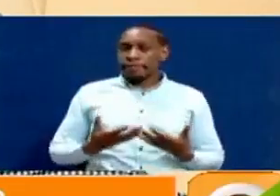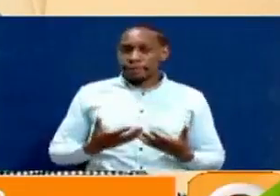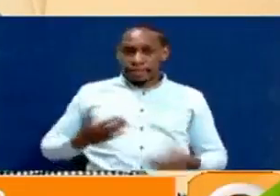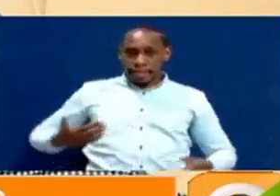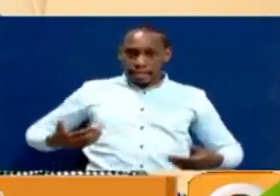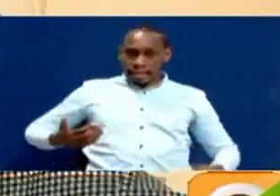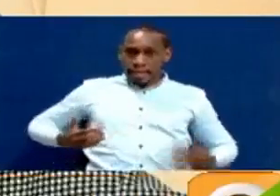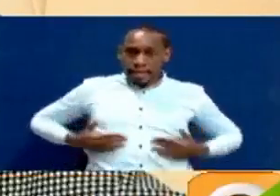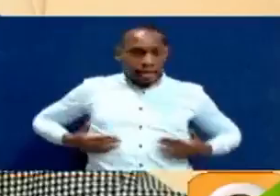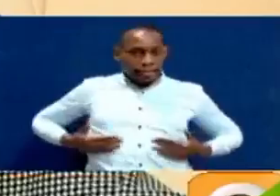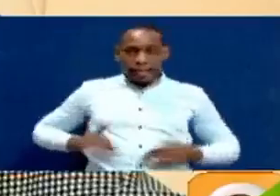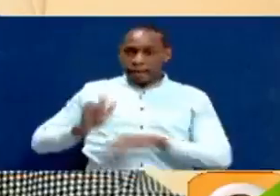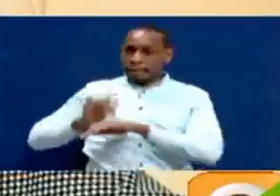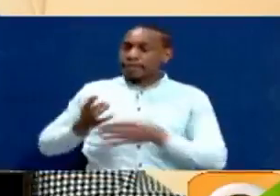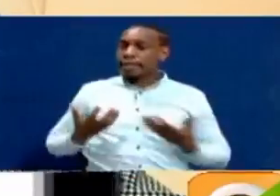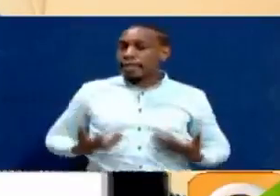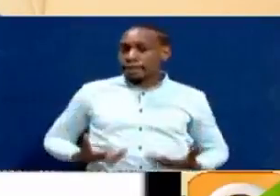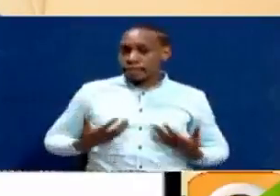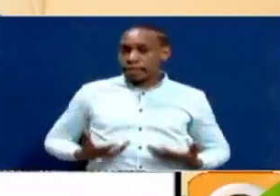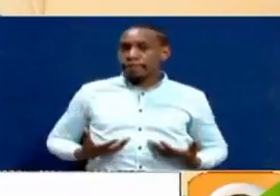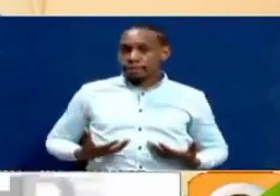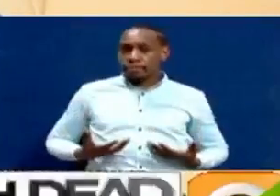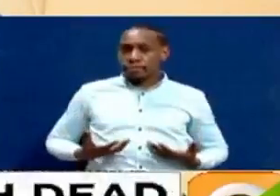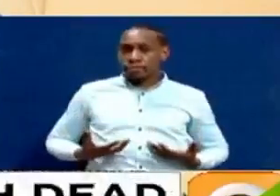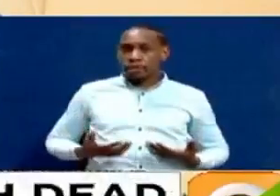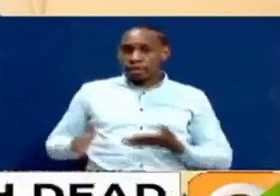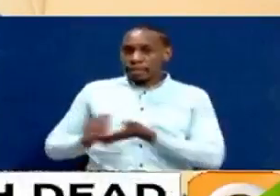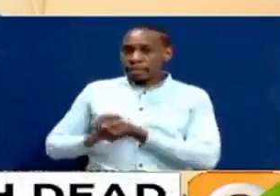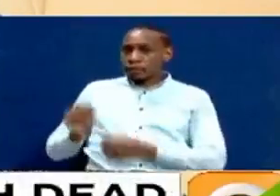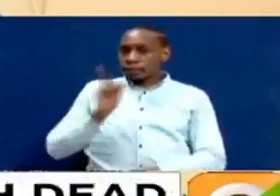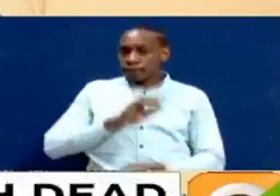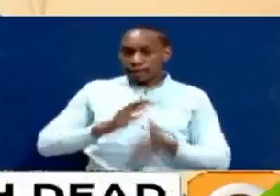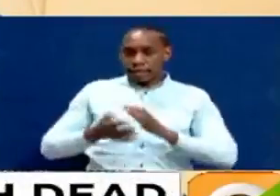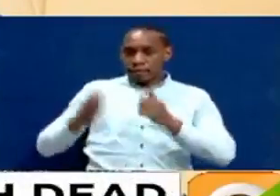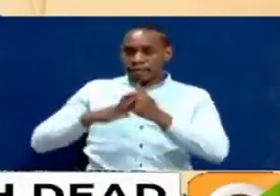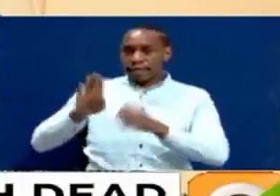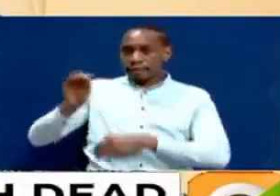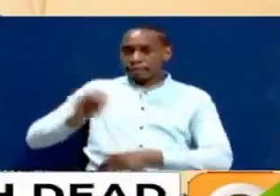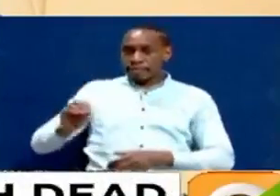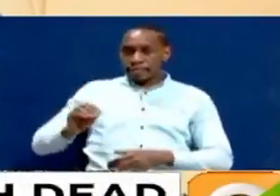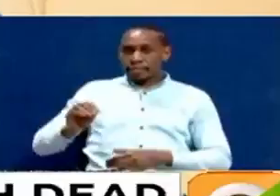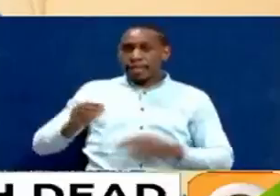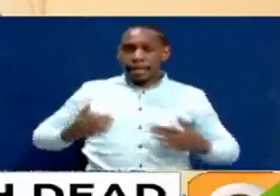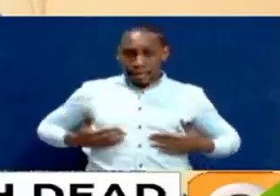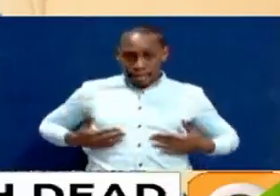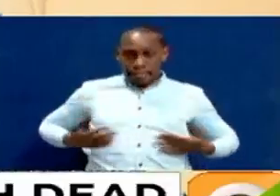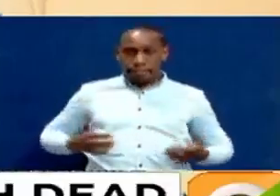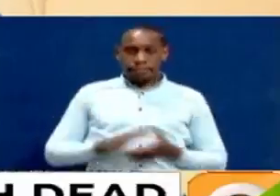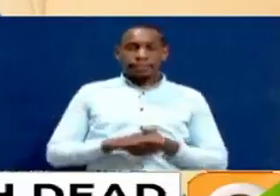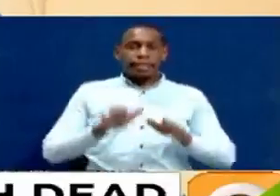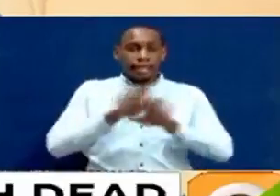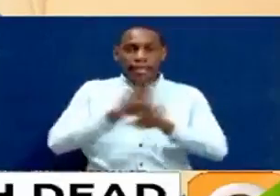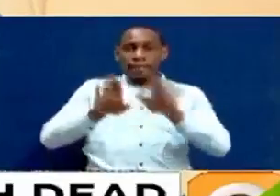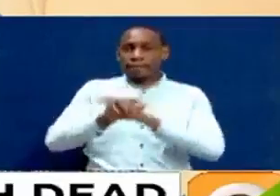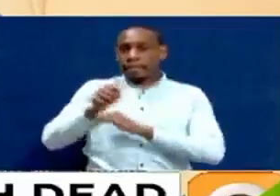His lungs had been very badly affected, destroyed about 95% of his lungs, and